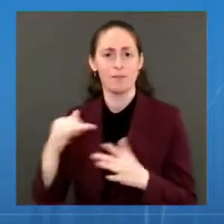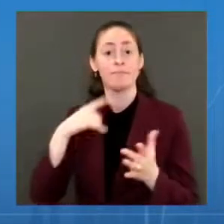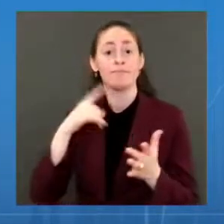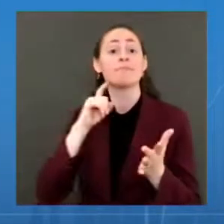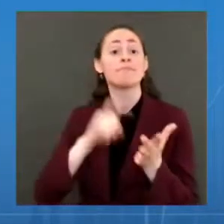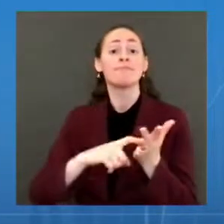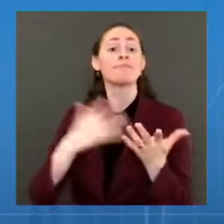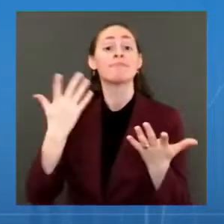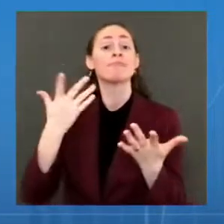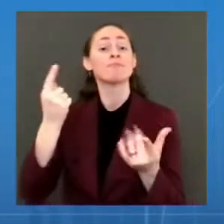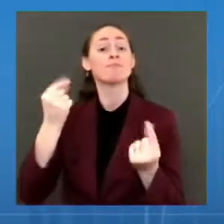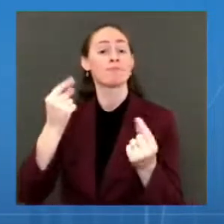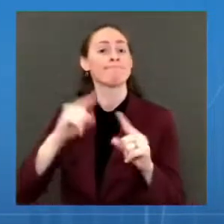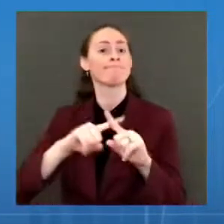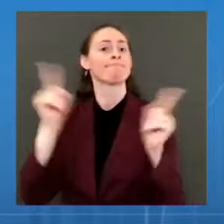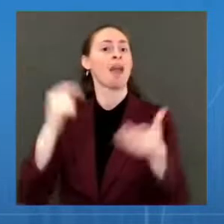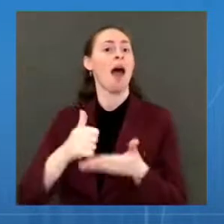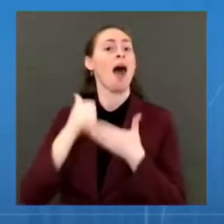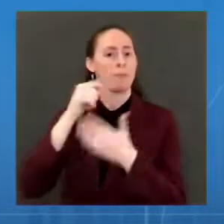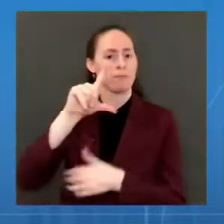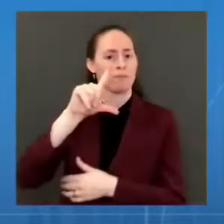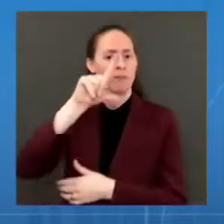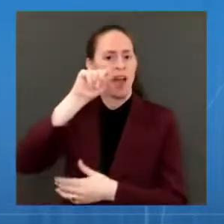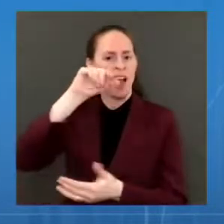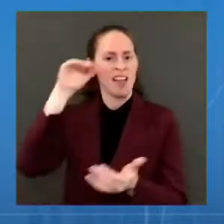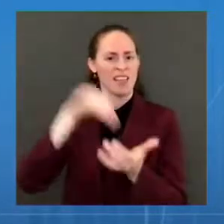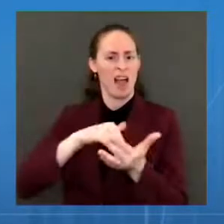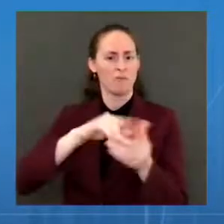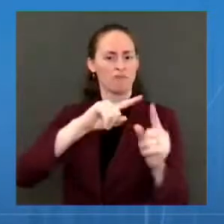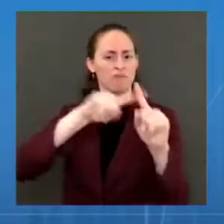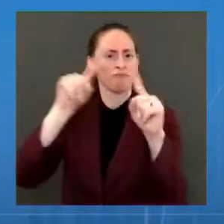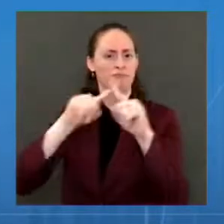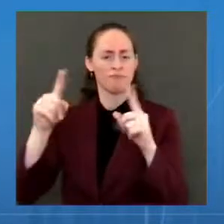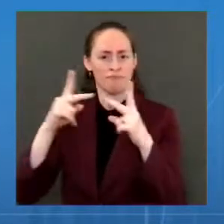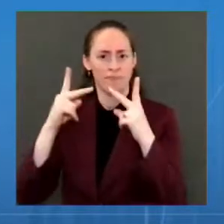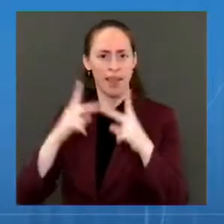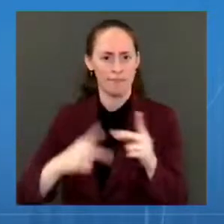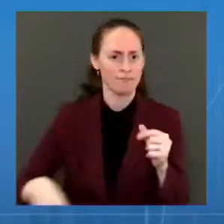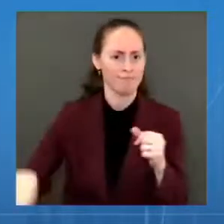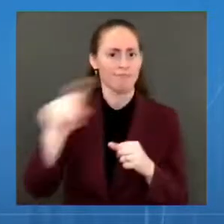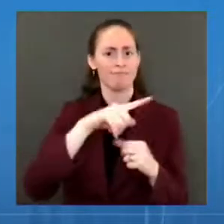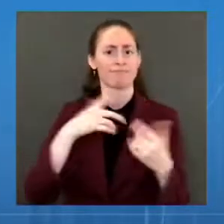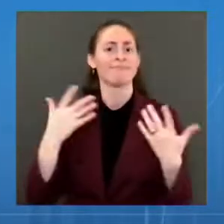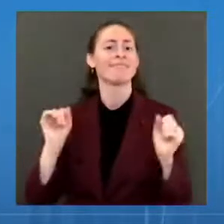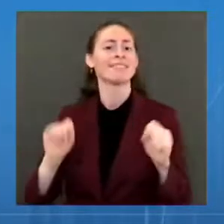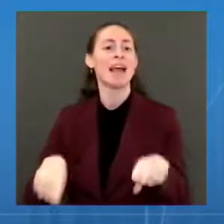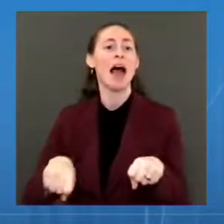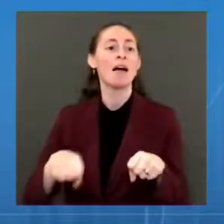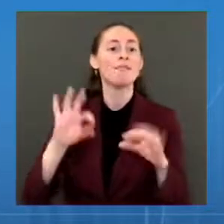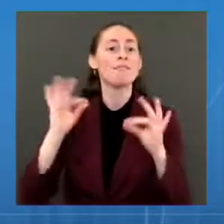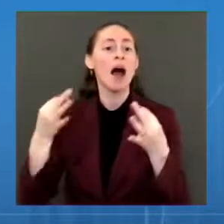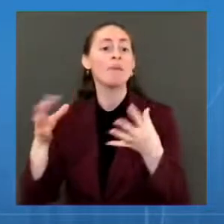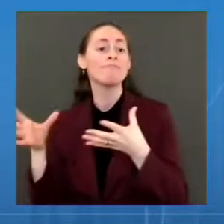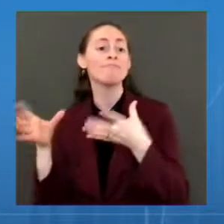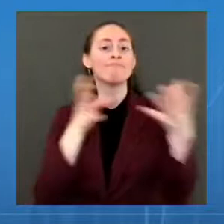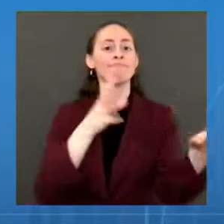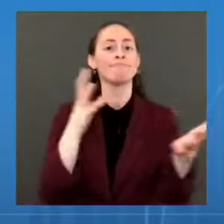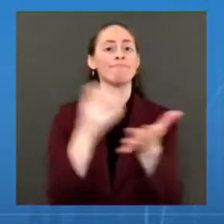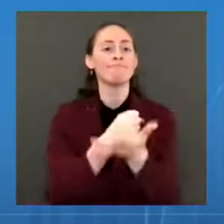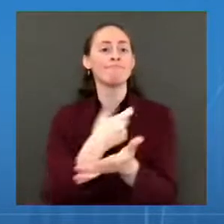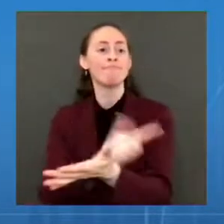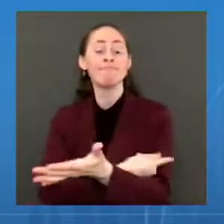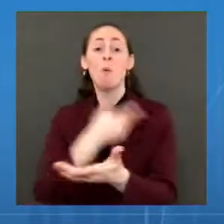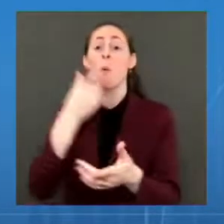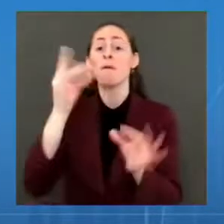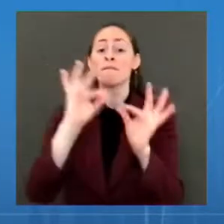for 5 to 11-year-olds to get vaccinated. Places like pediatricians' offices, children's hospitals, and